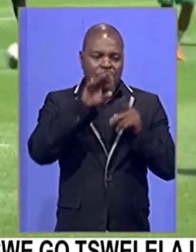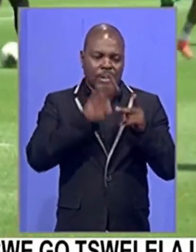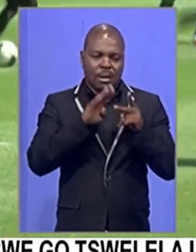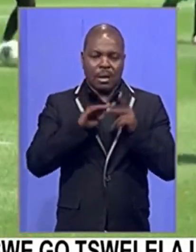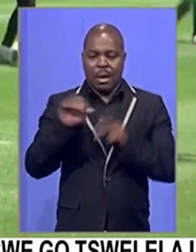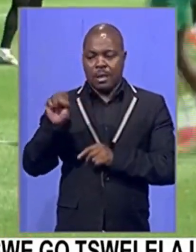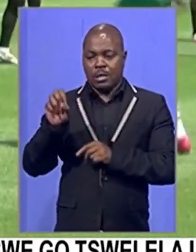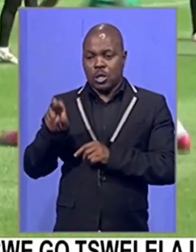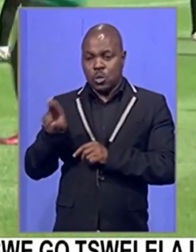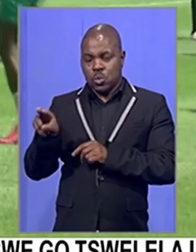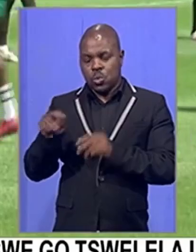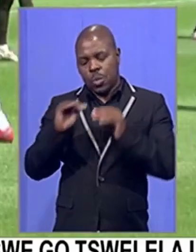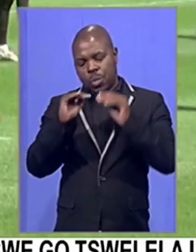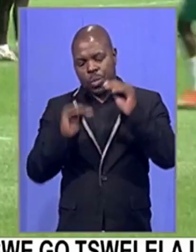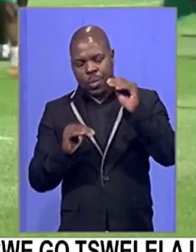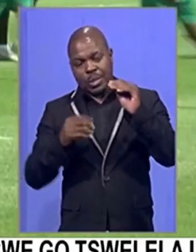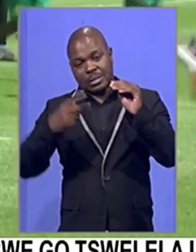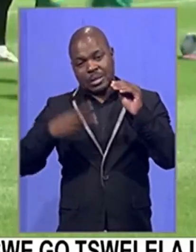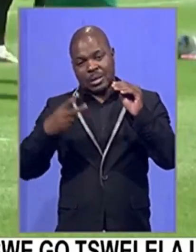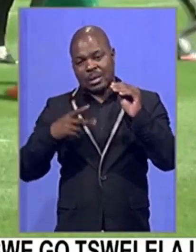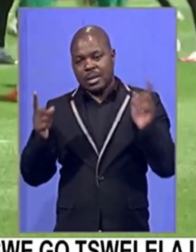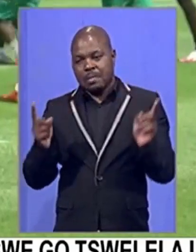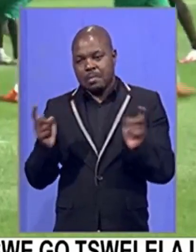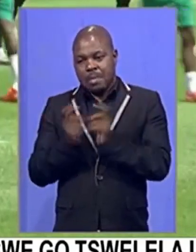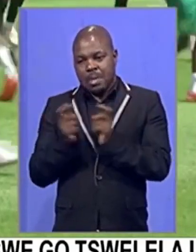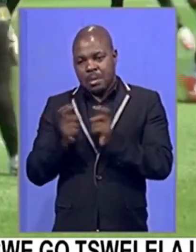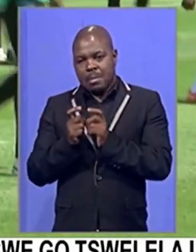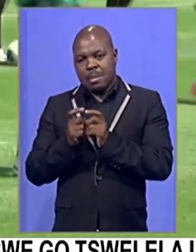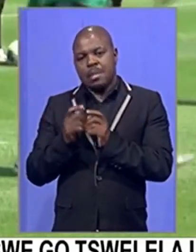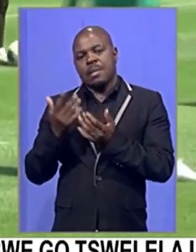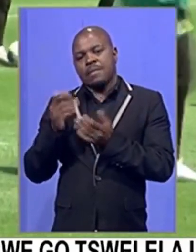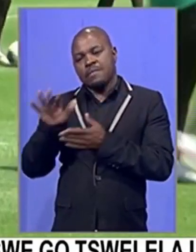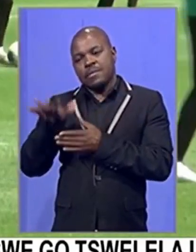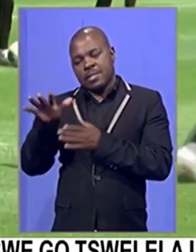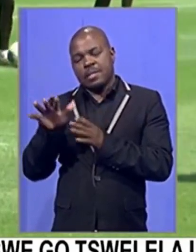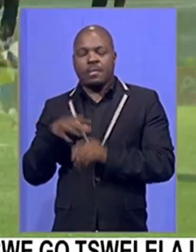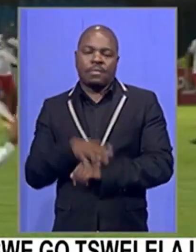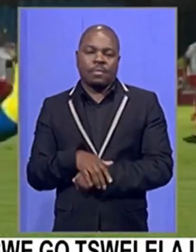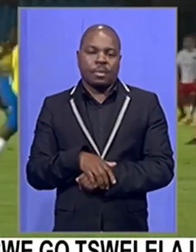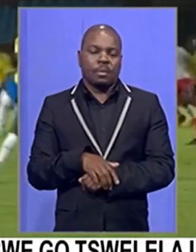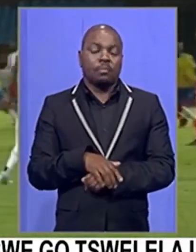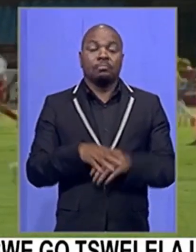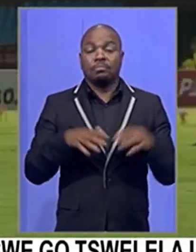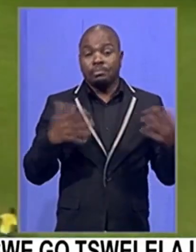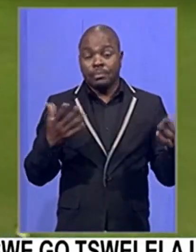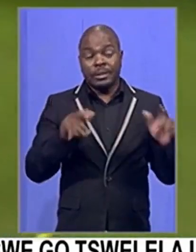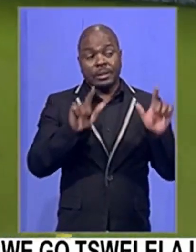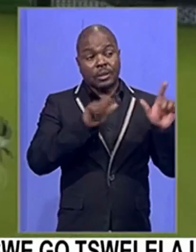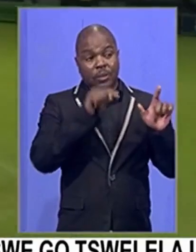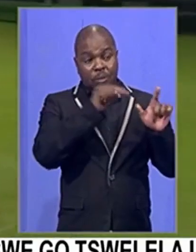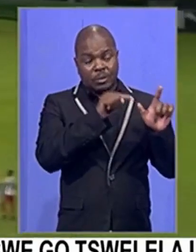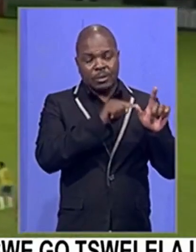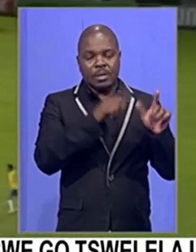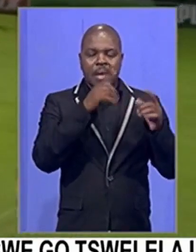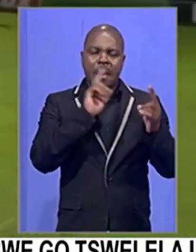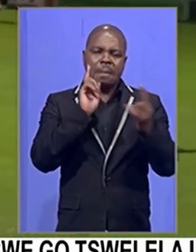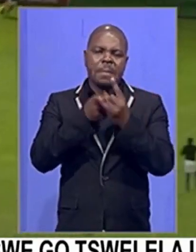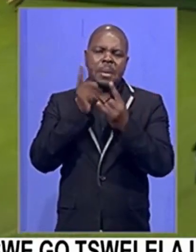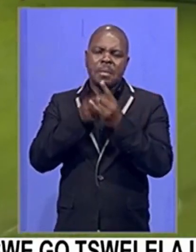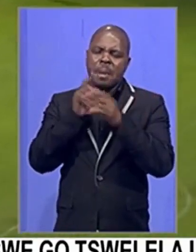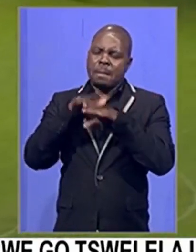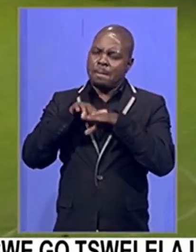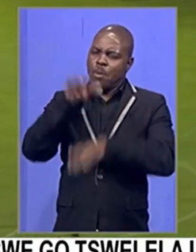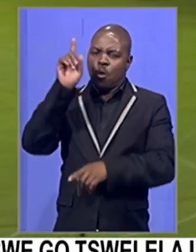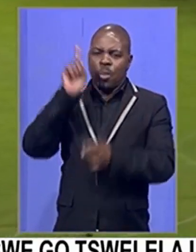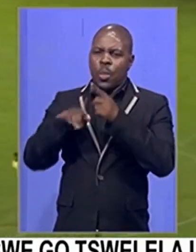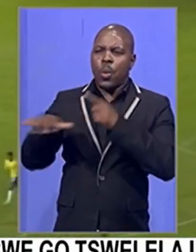United yeo e lego bobeding e ralokile dipapadi tše lesomehlano. Godimo ga fao Sundowns e nwišitše dino tše dintši